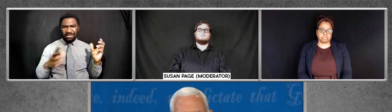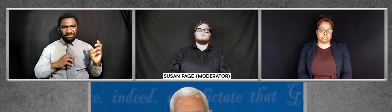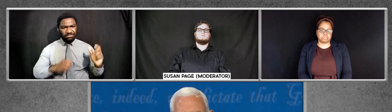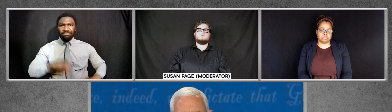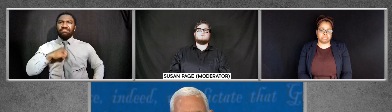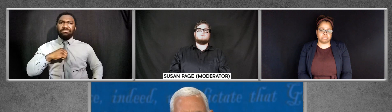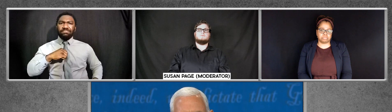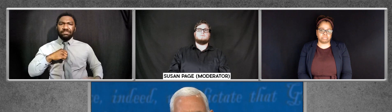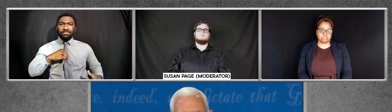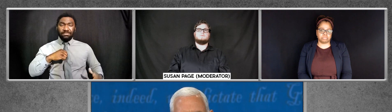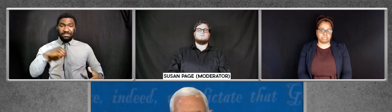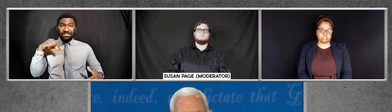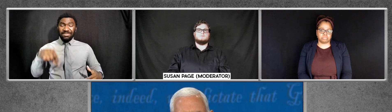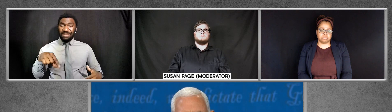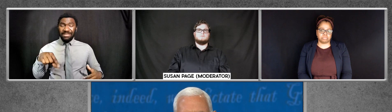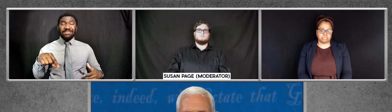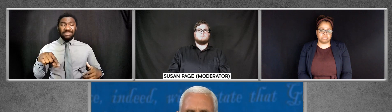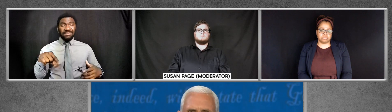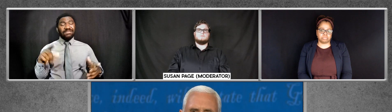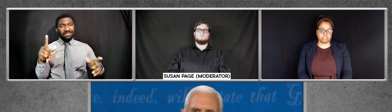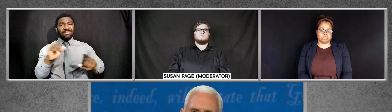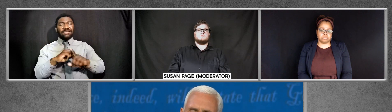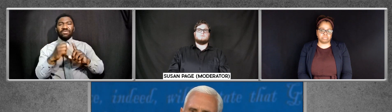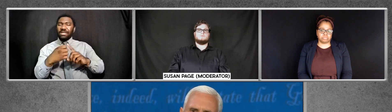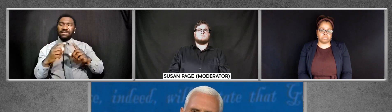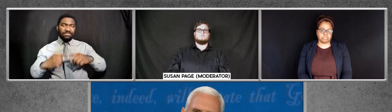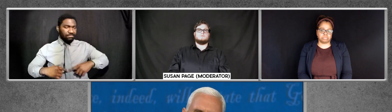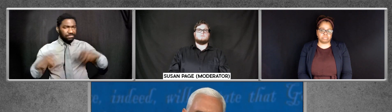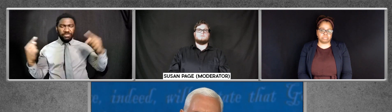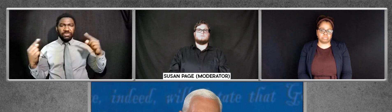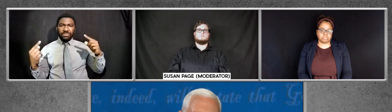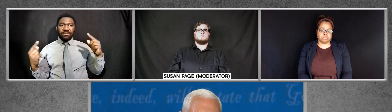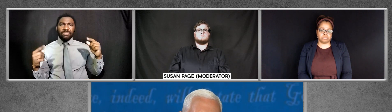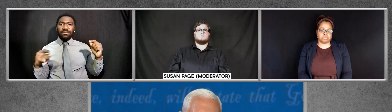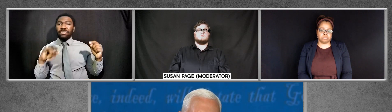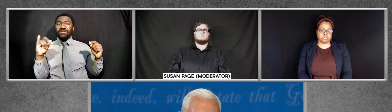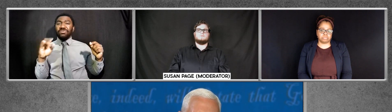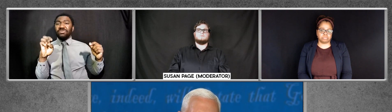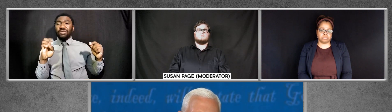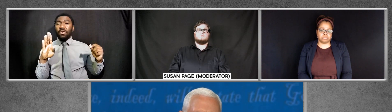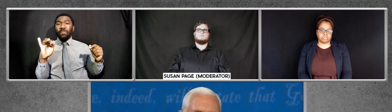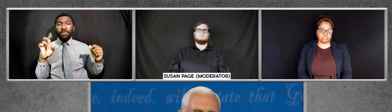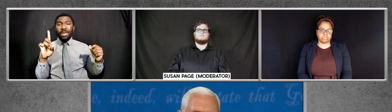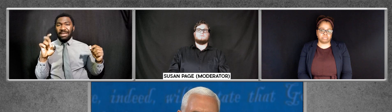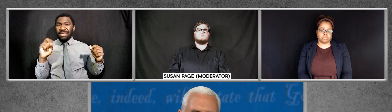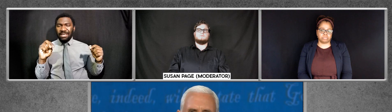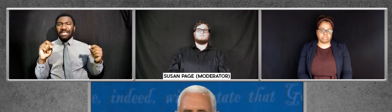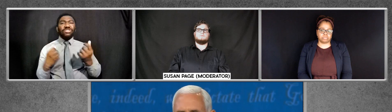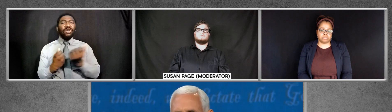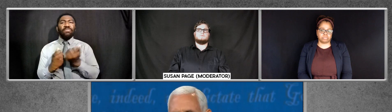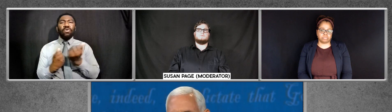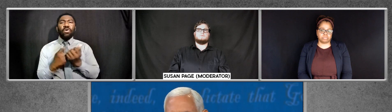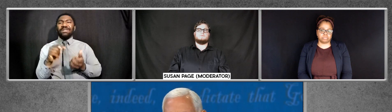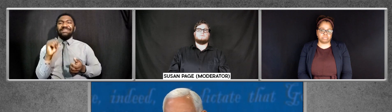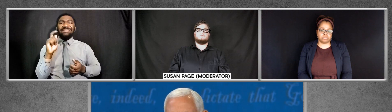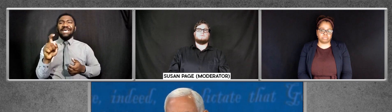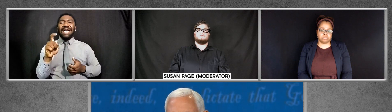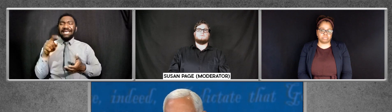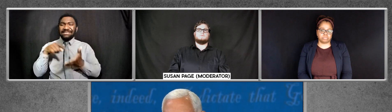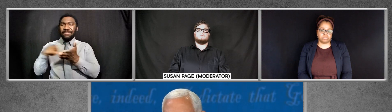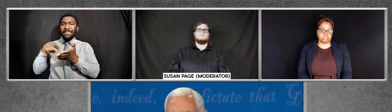dramatic contrast. Joe Biden and Kamala Harris support taxpayer funding of abortion all the way up to the moment of